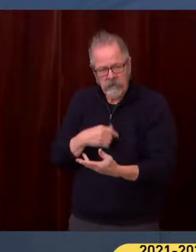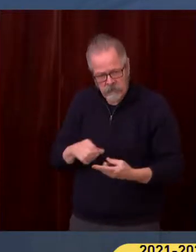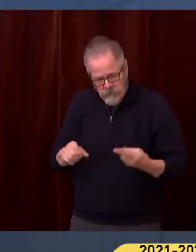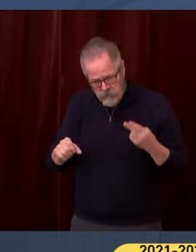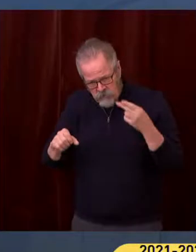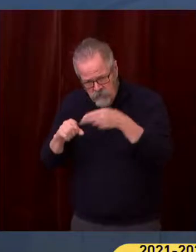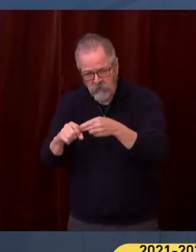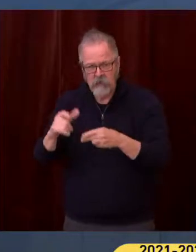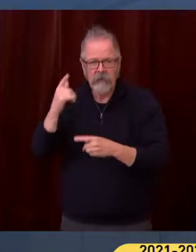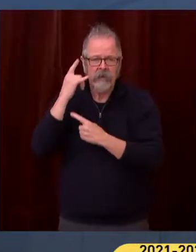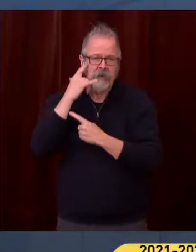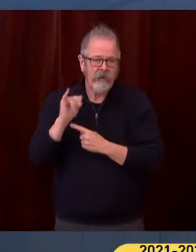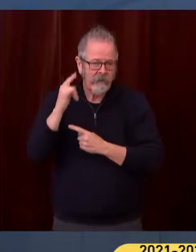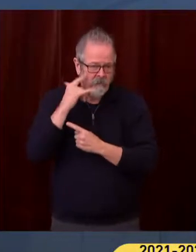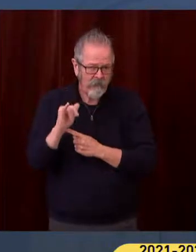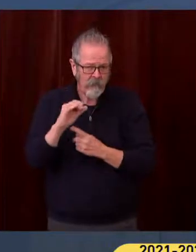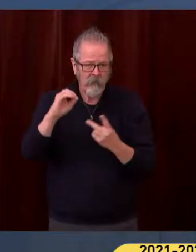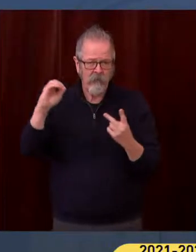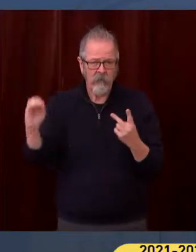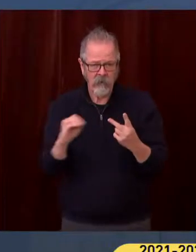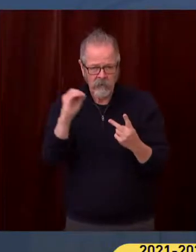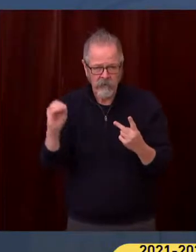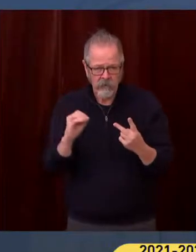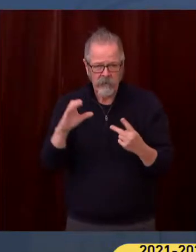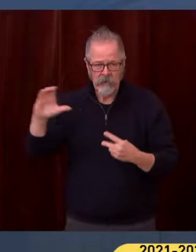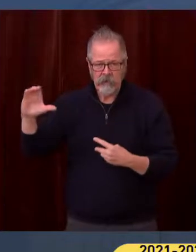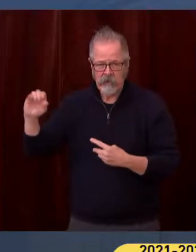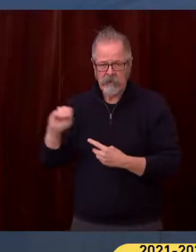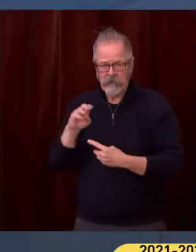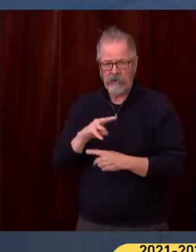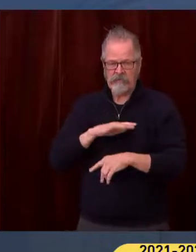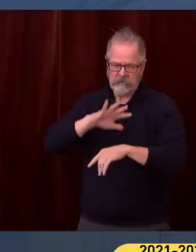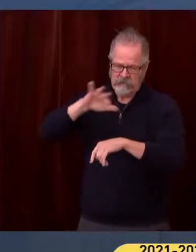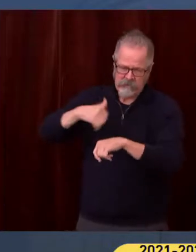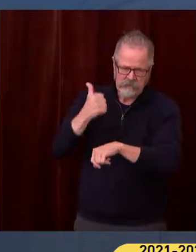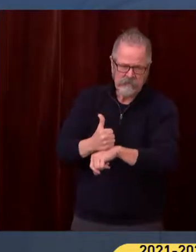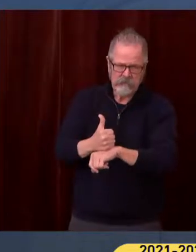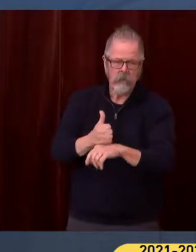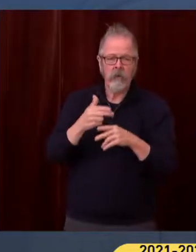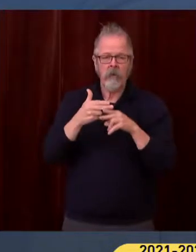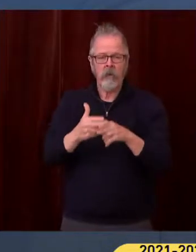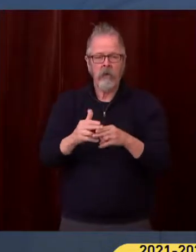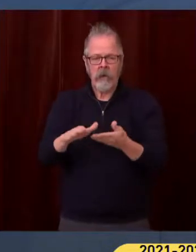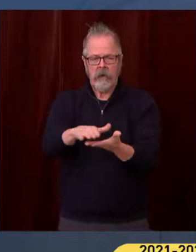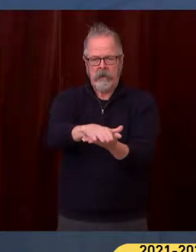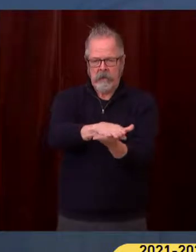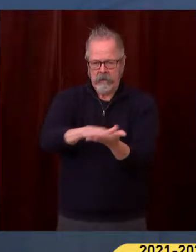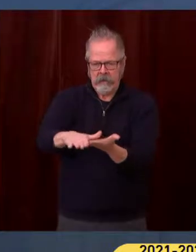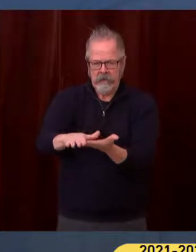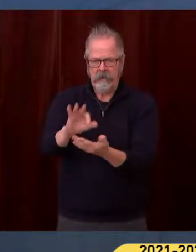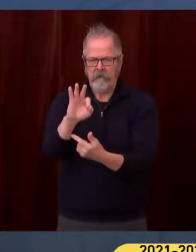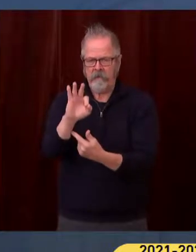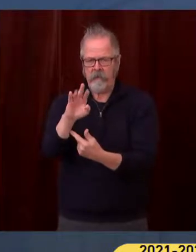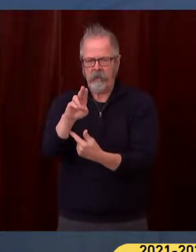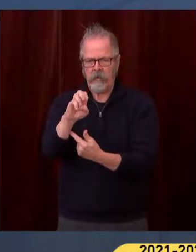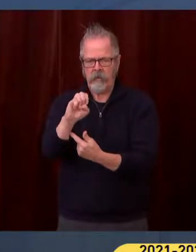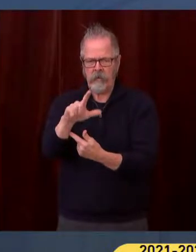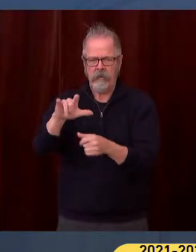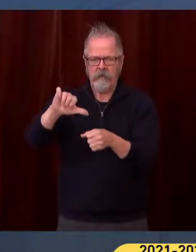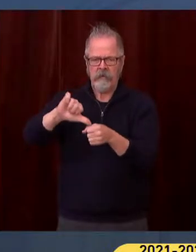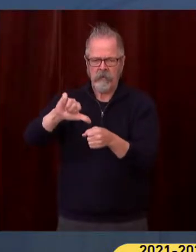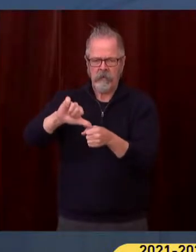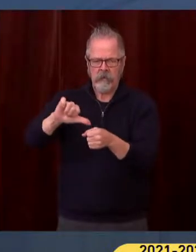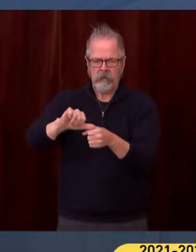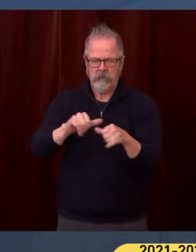requires fuel suppliers to reduce the amount of carbon emissions from their fuels by 10 percent by 2028